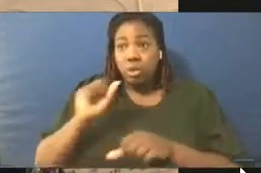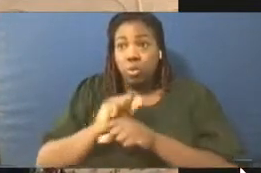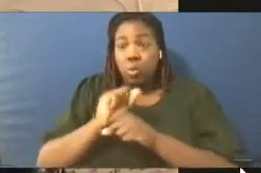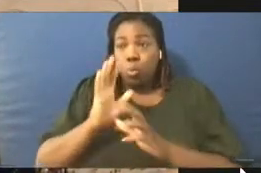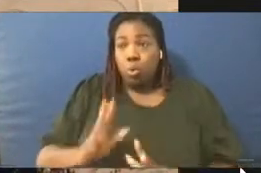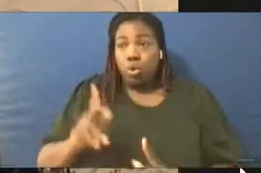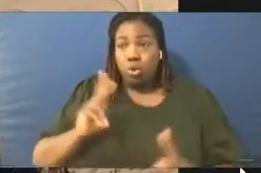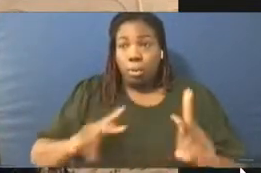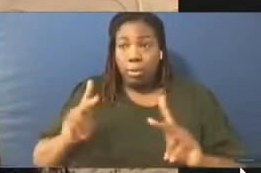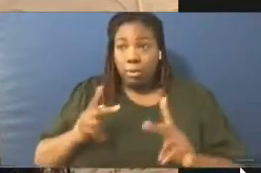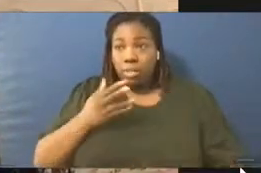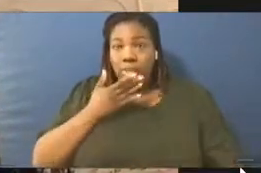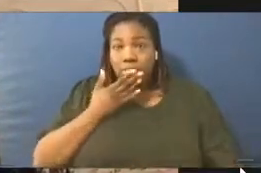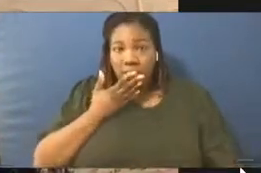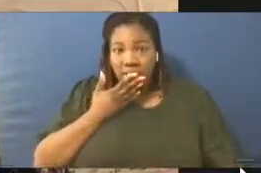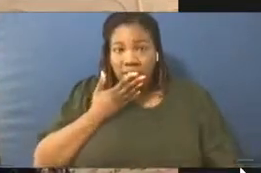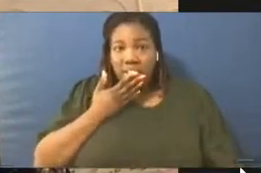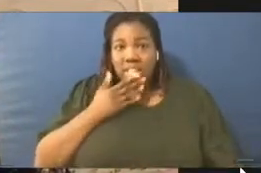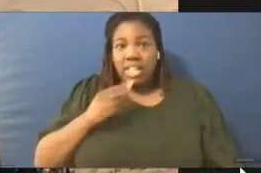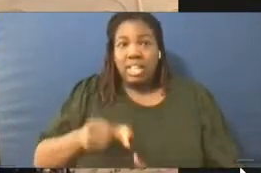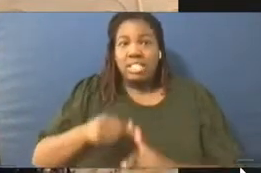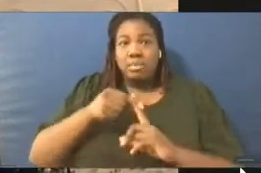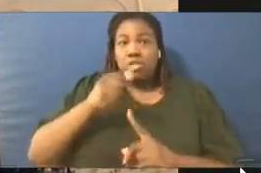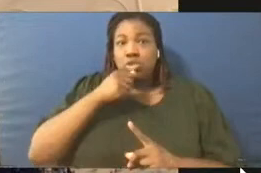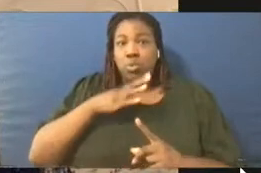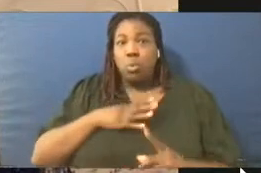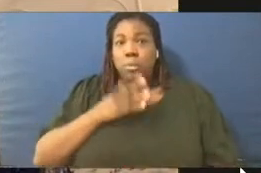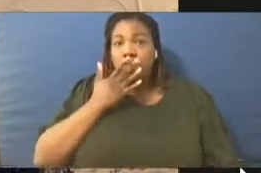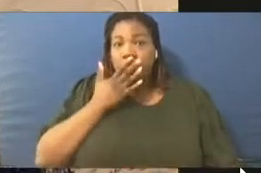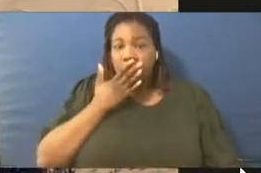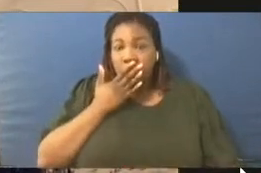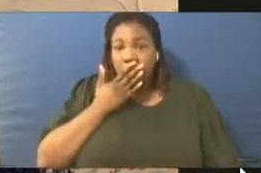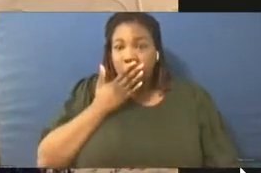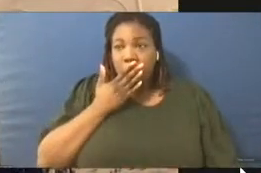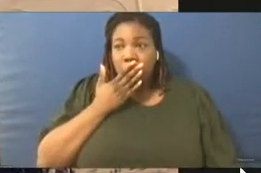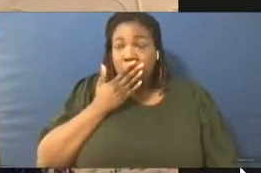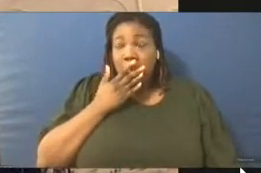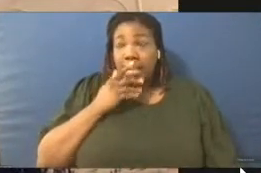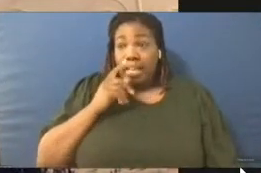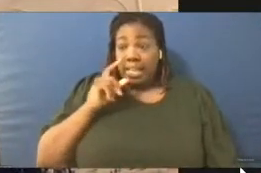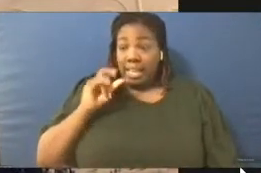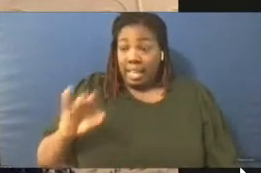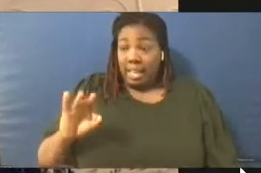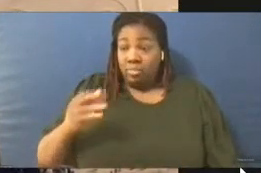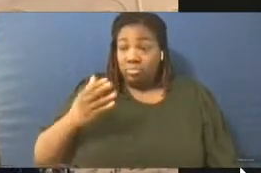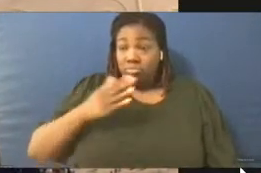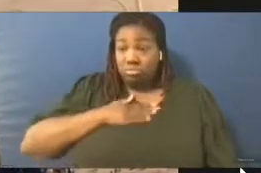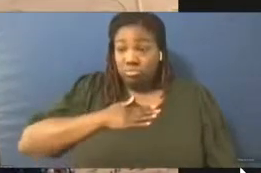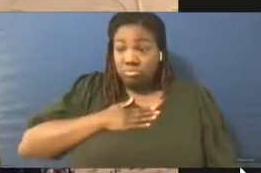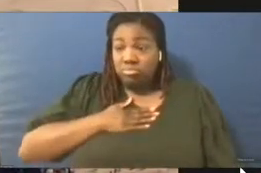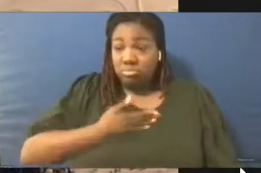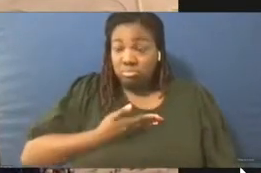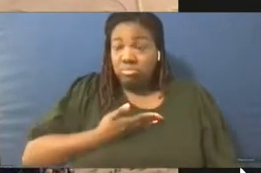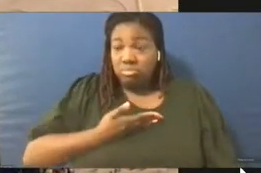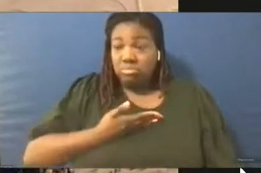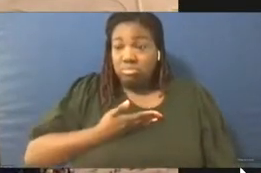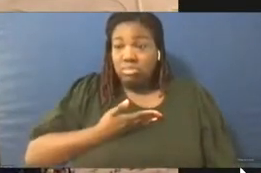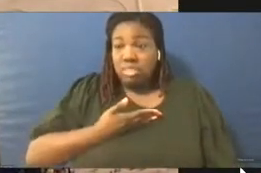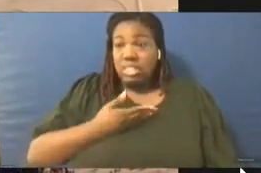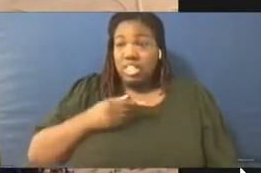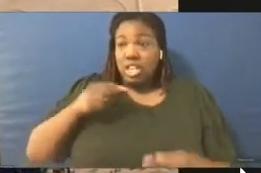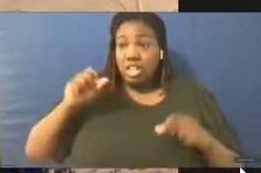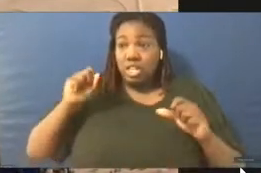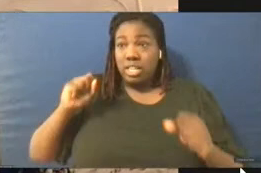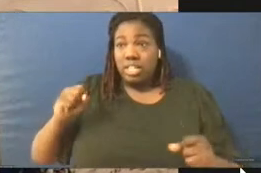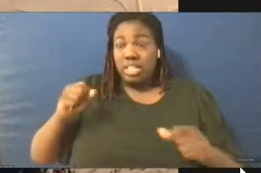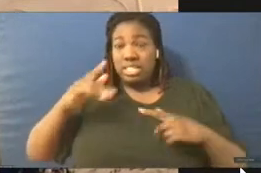of color, especially women of color. And if we can admit that this is airborne transmission,